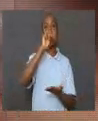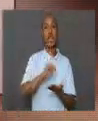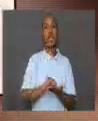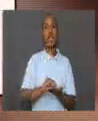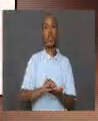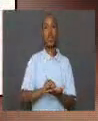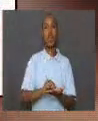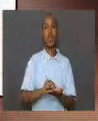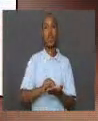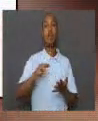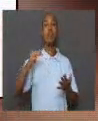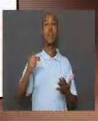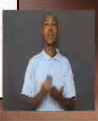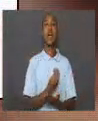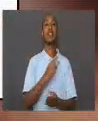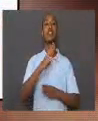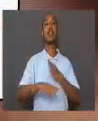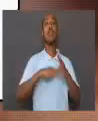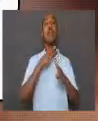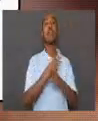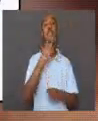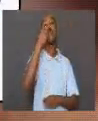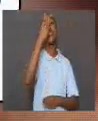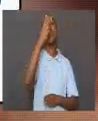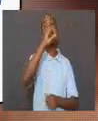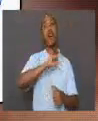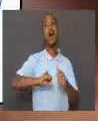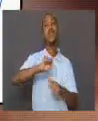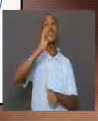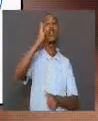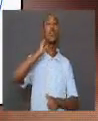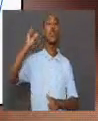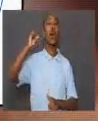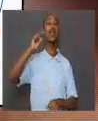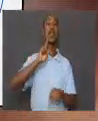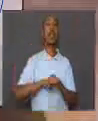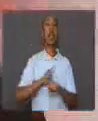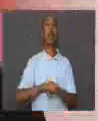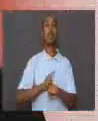again modernized the world view of atomic theory at the time.